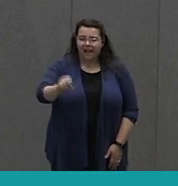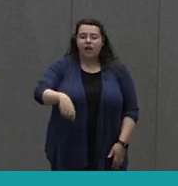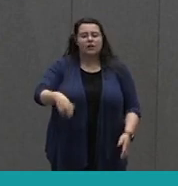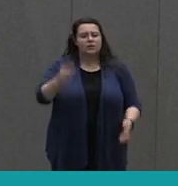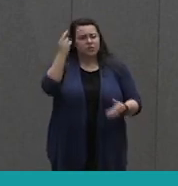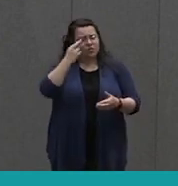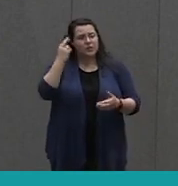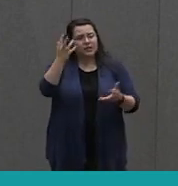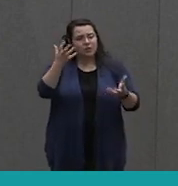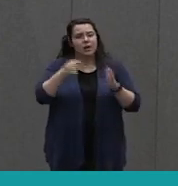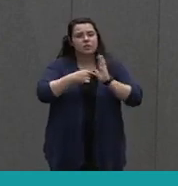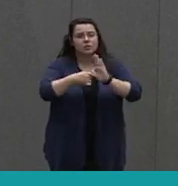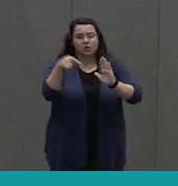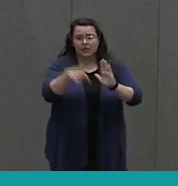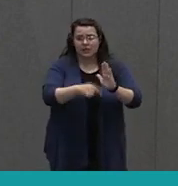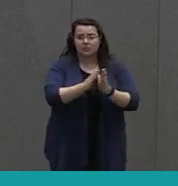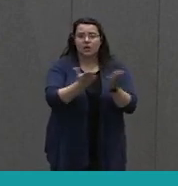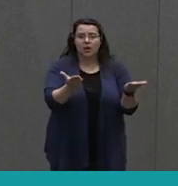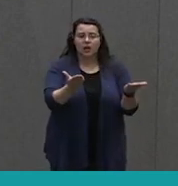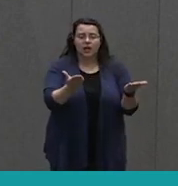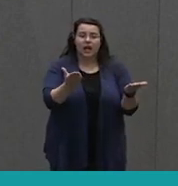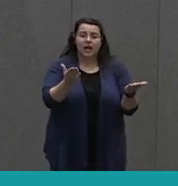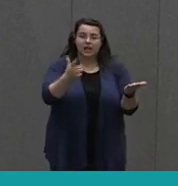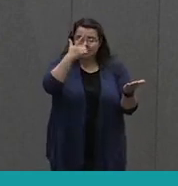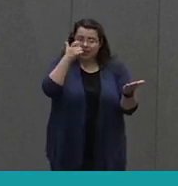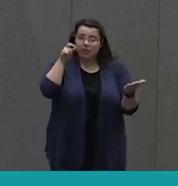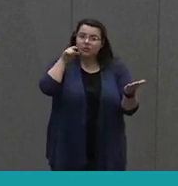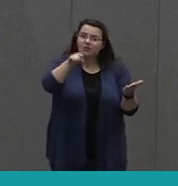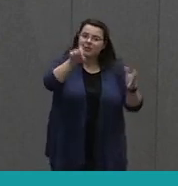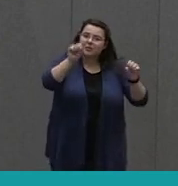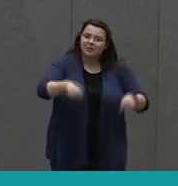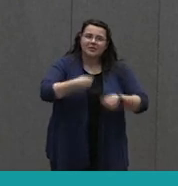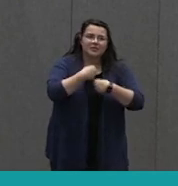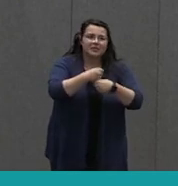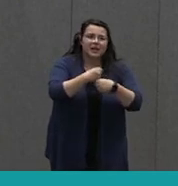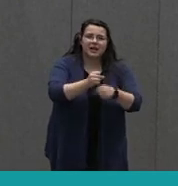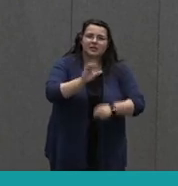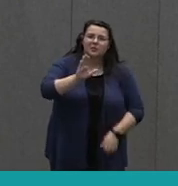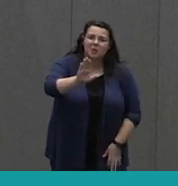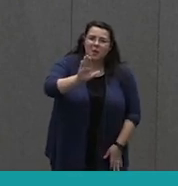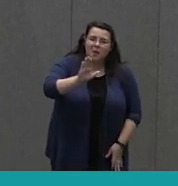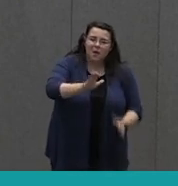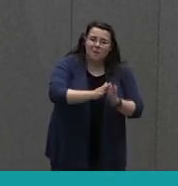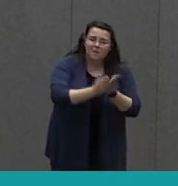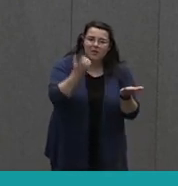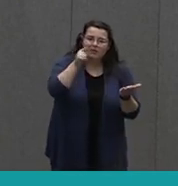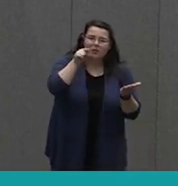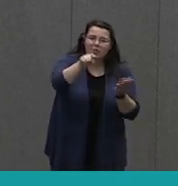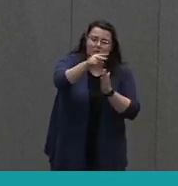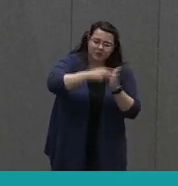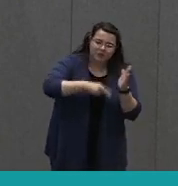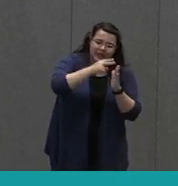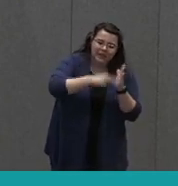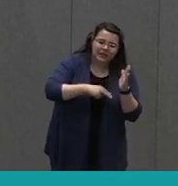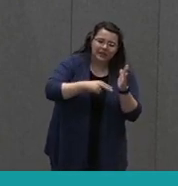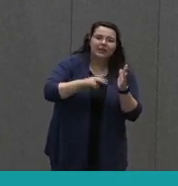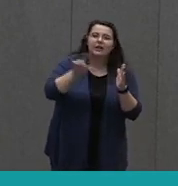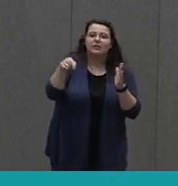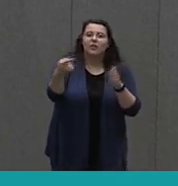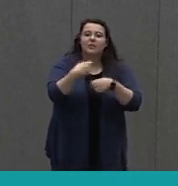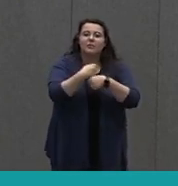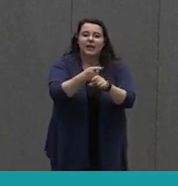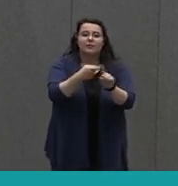you might find a cereal box, and that cereal box might have like those letters on there. Do you know how to